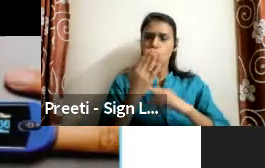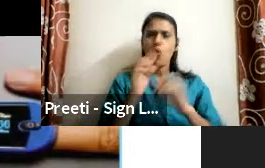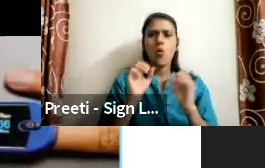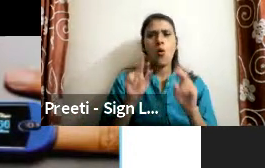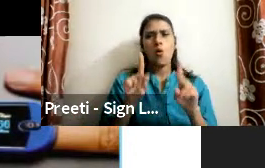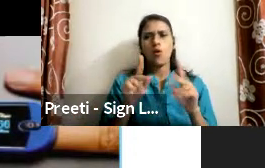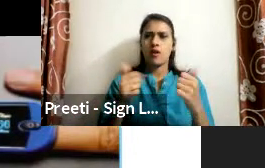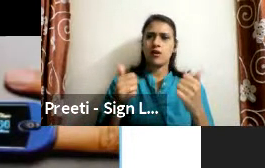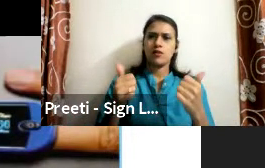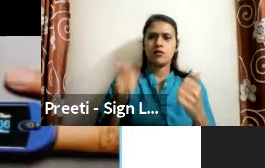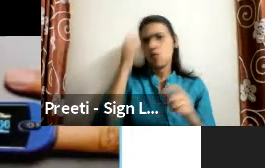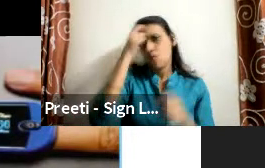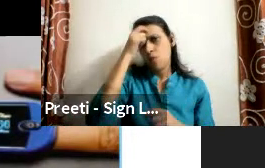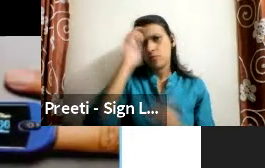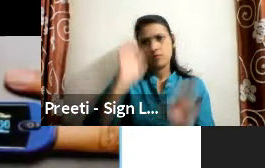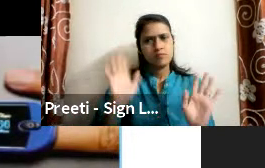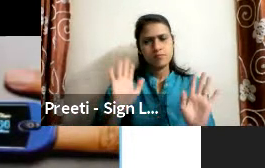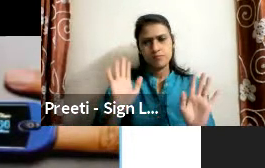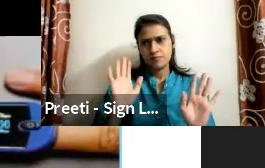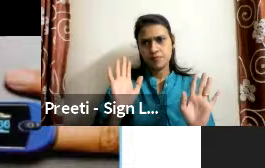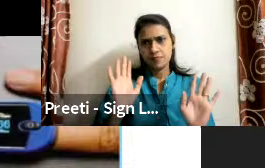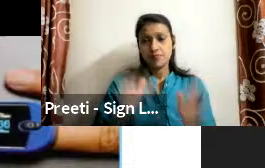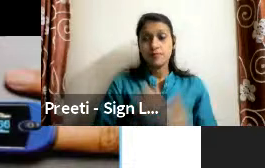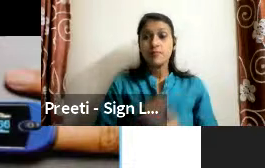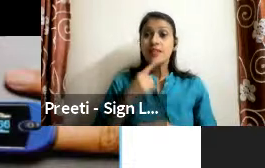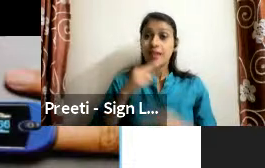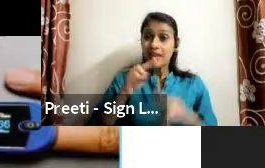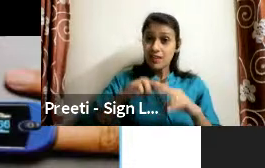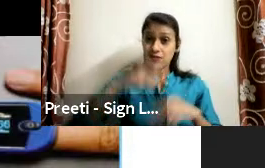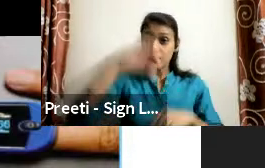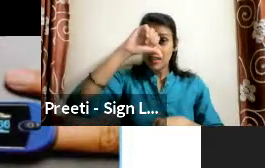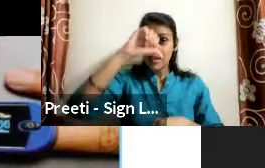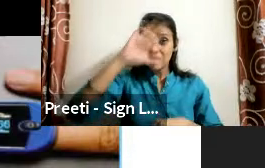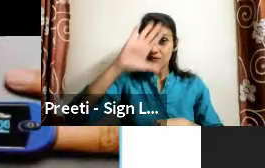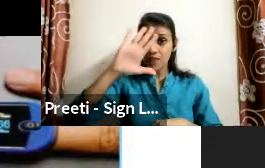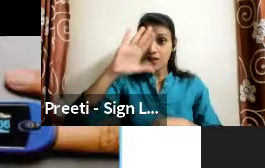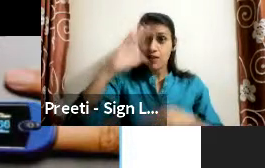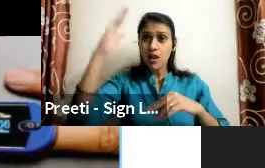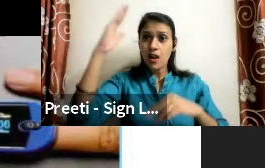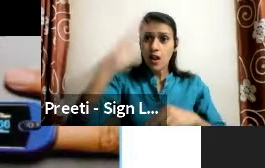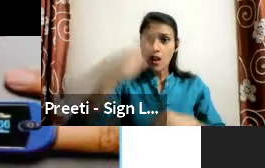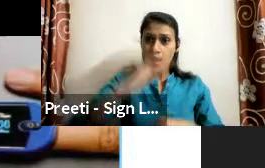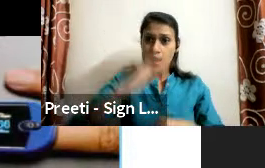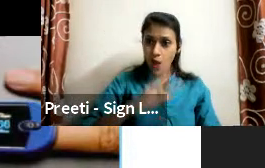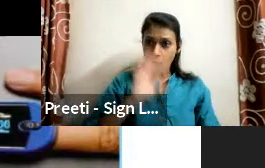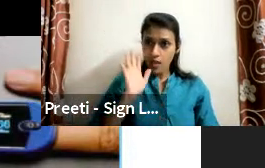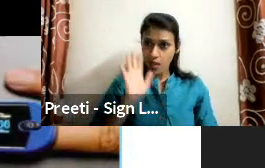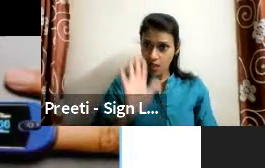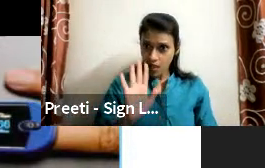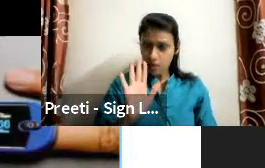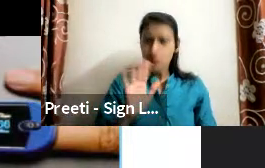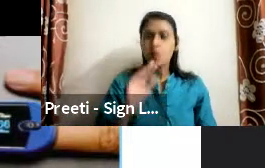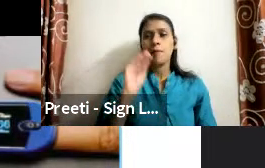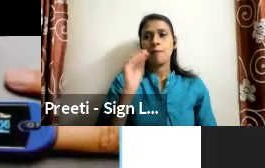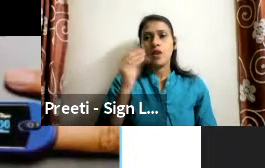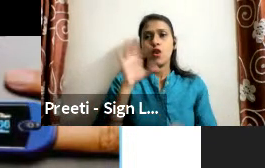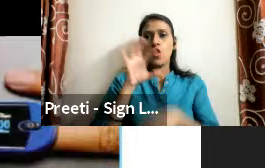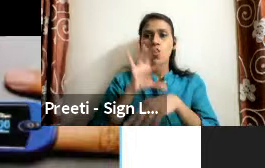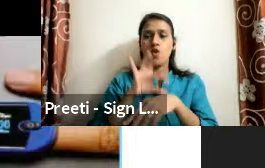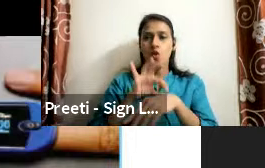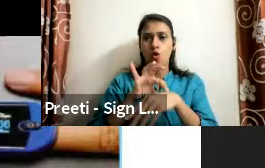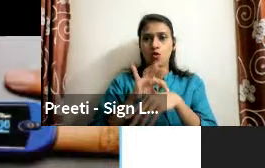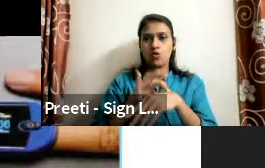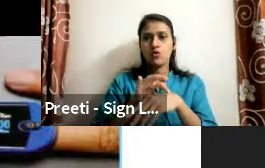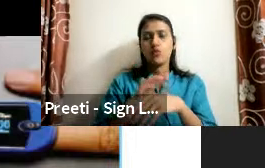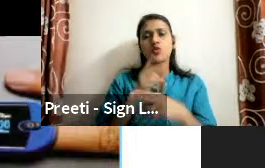don't have to worry. But if it goes down, you may want to consult a physician, even if it is